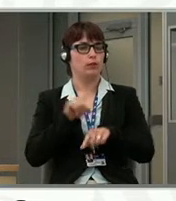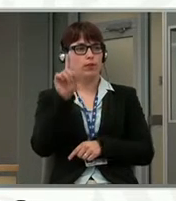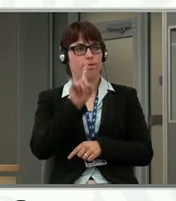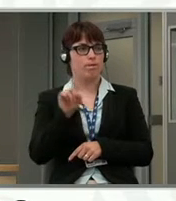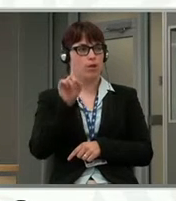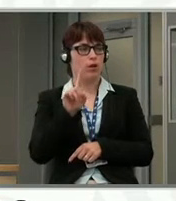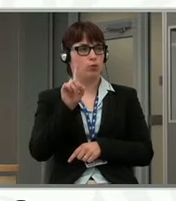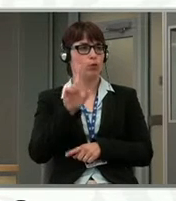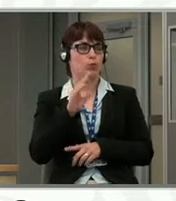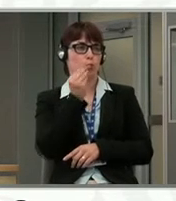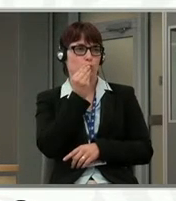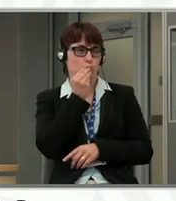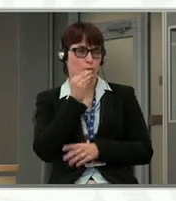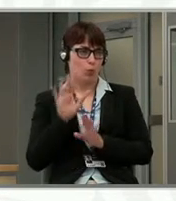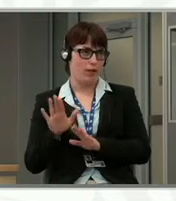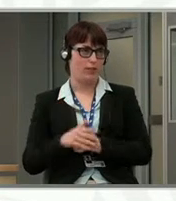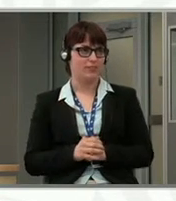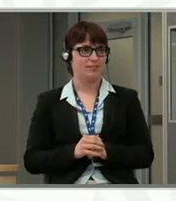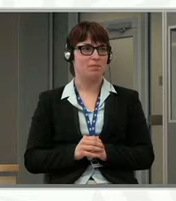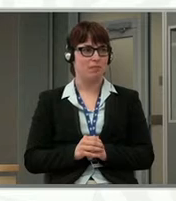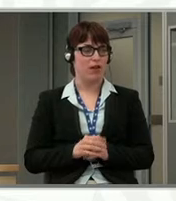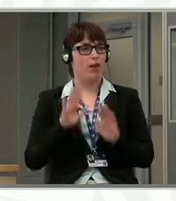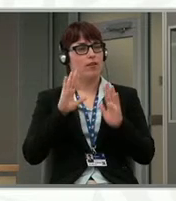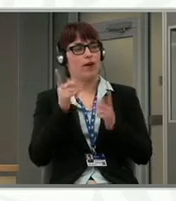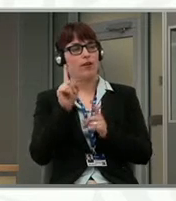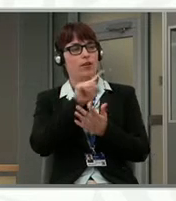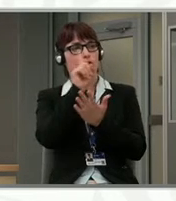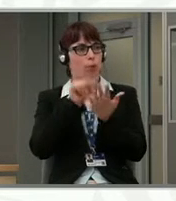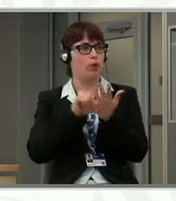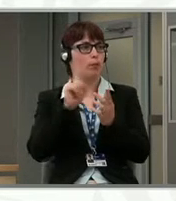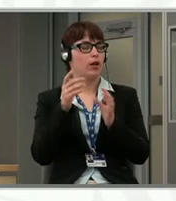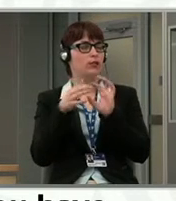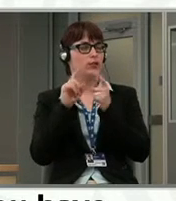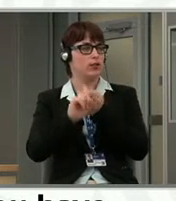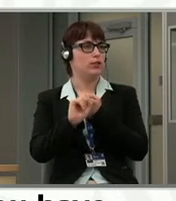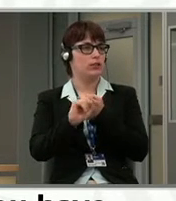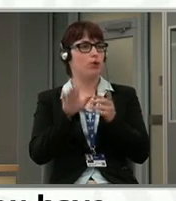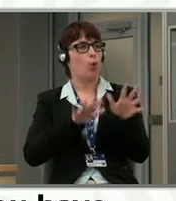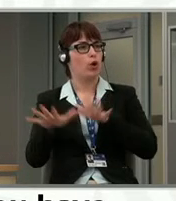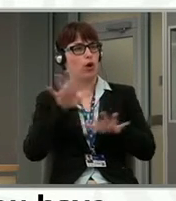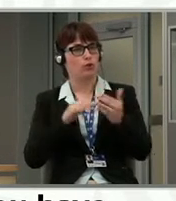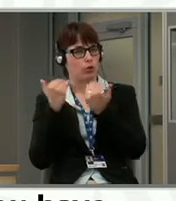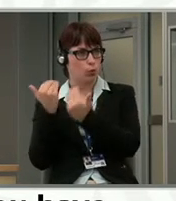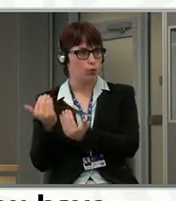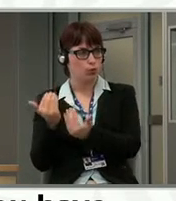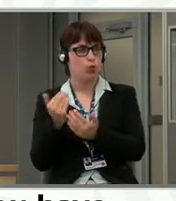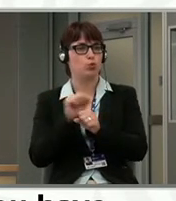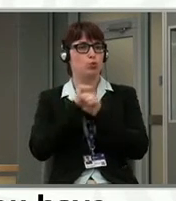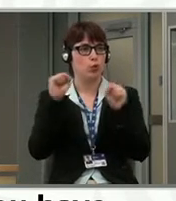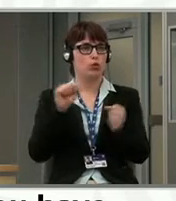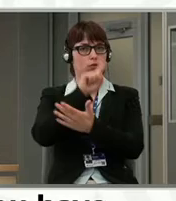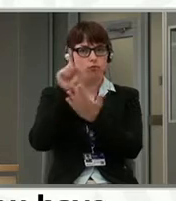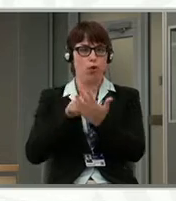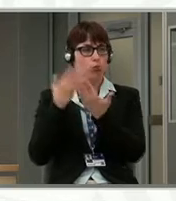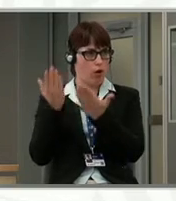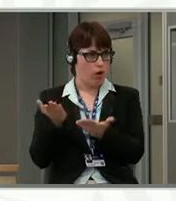announcements. If you have any questions, the organizers is in your disposal. And this